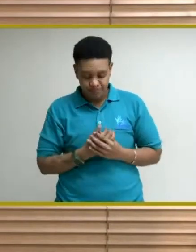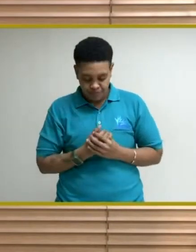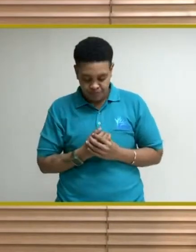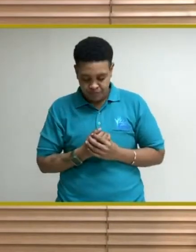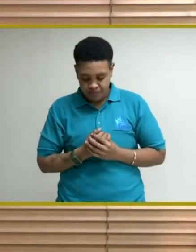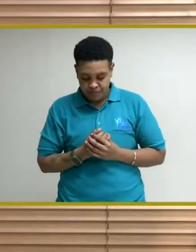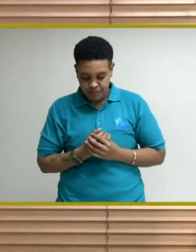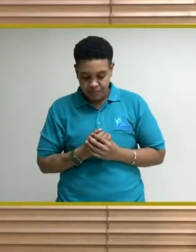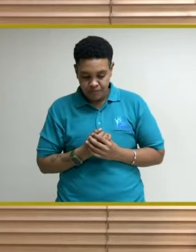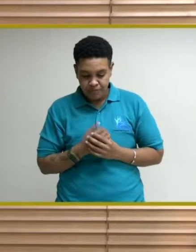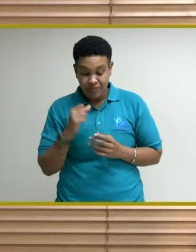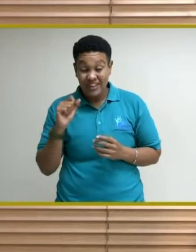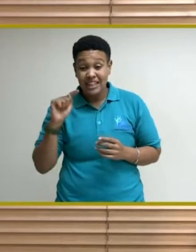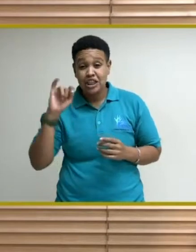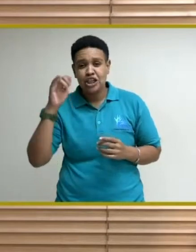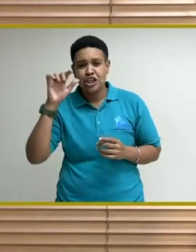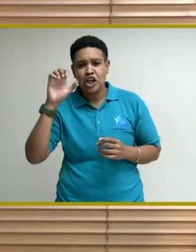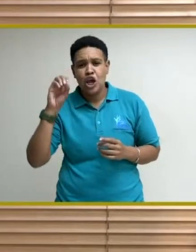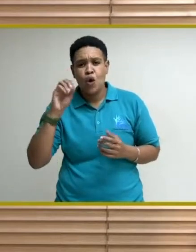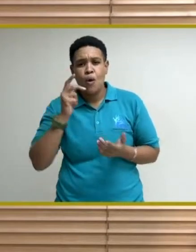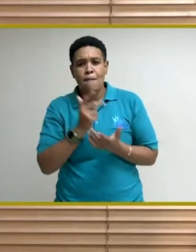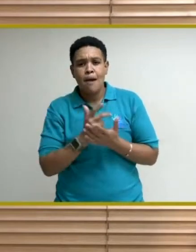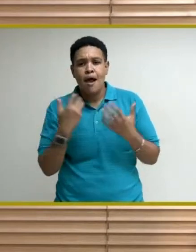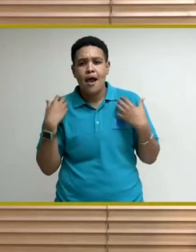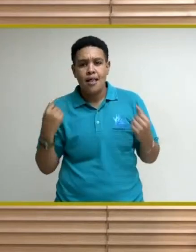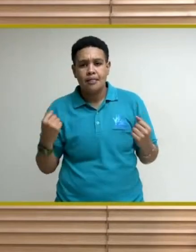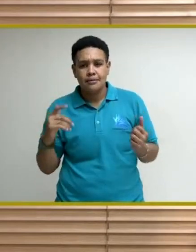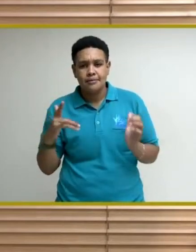locations: St. Jago Park Health Center,